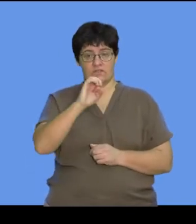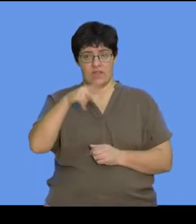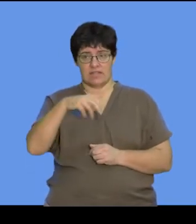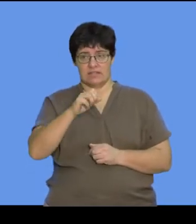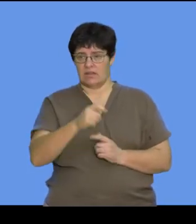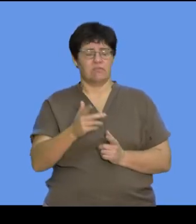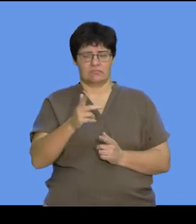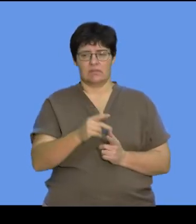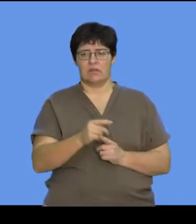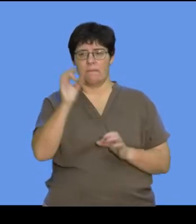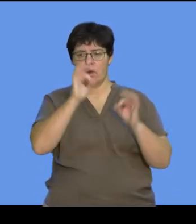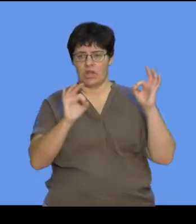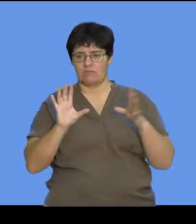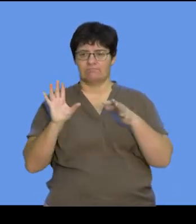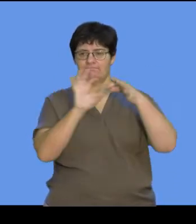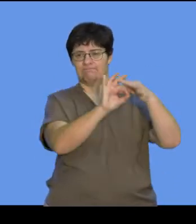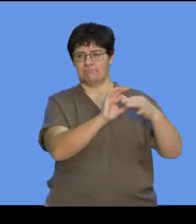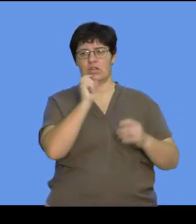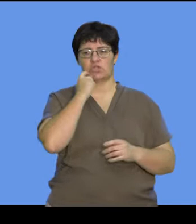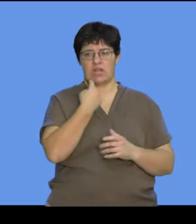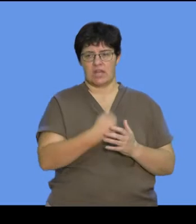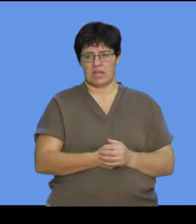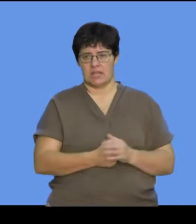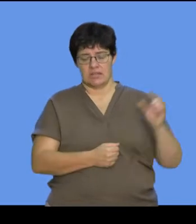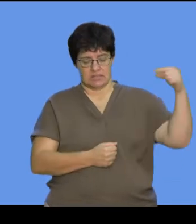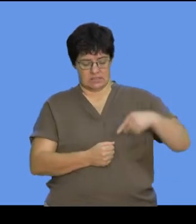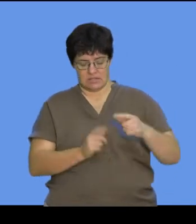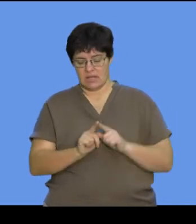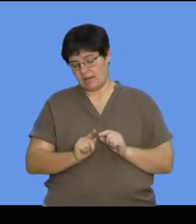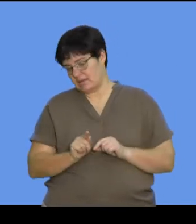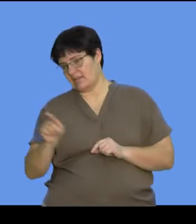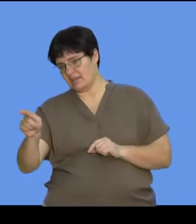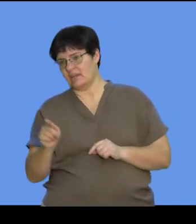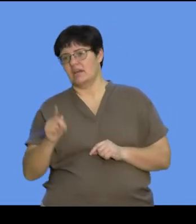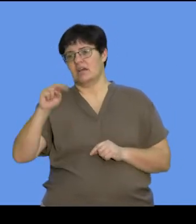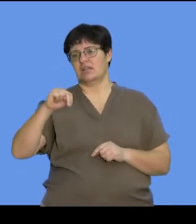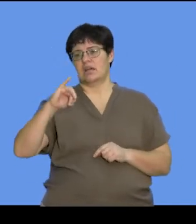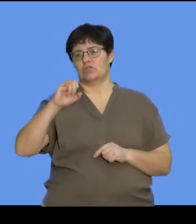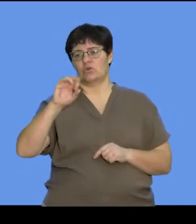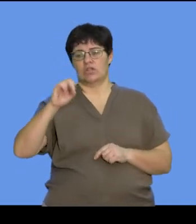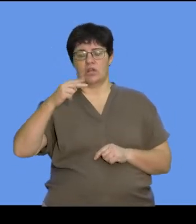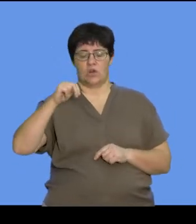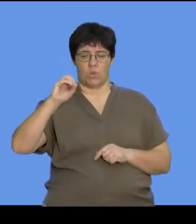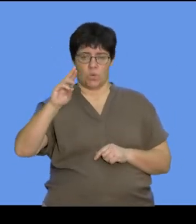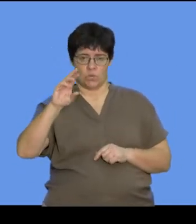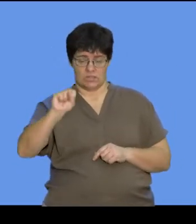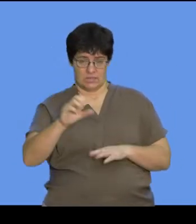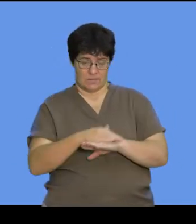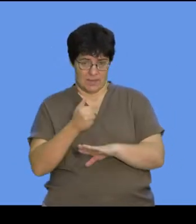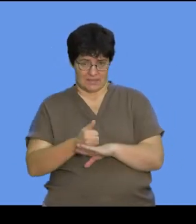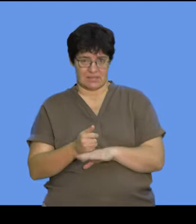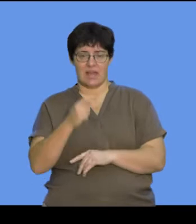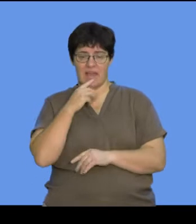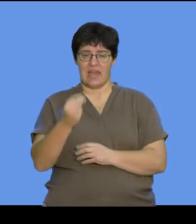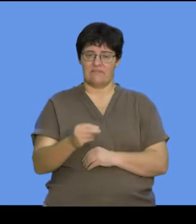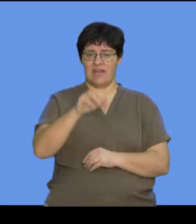phosphate molecule attached to the sugar. We see a nitrogenous base here, and we know that these are made